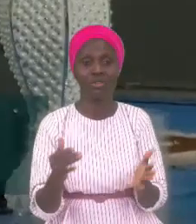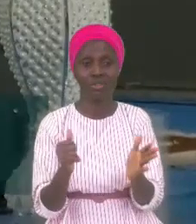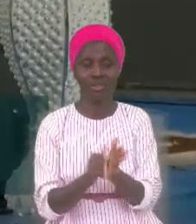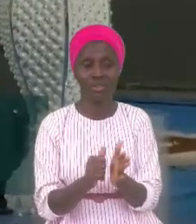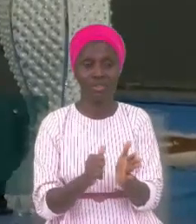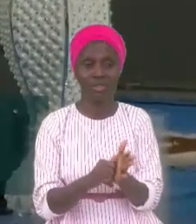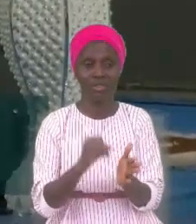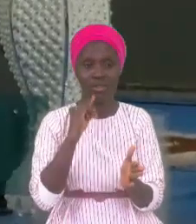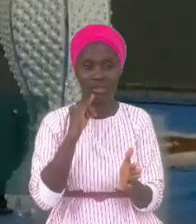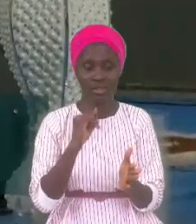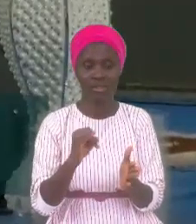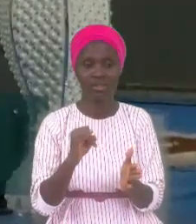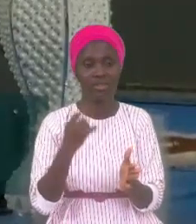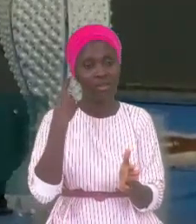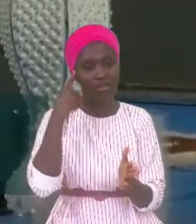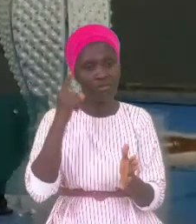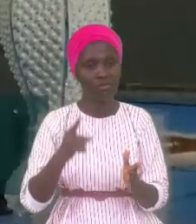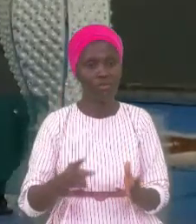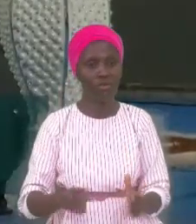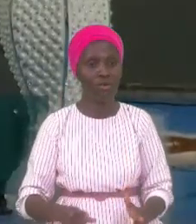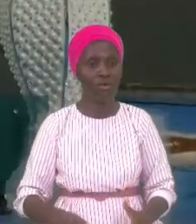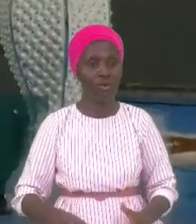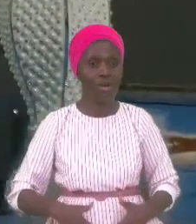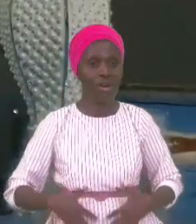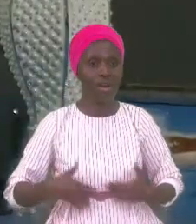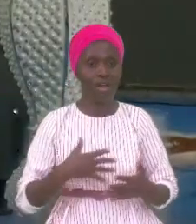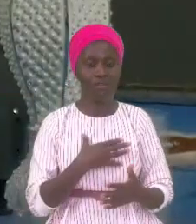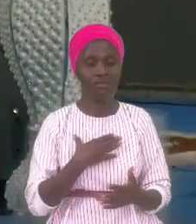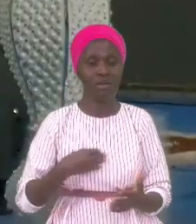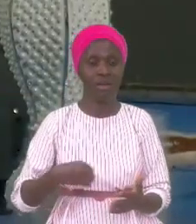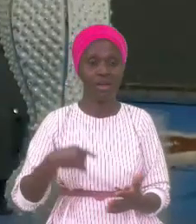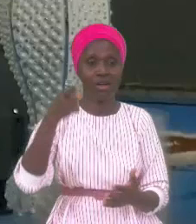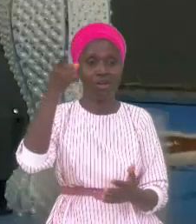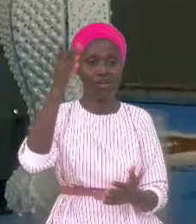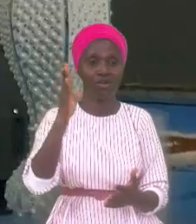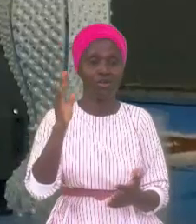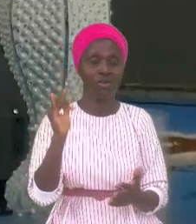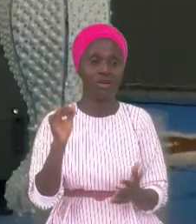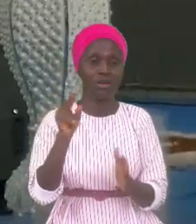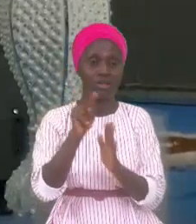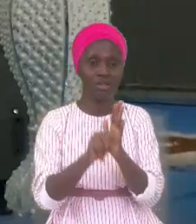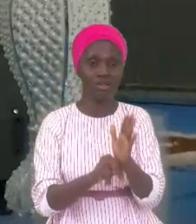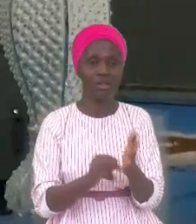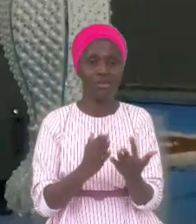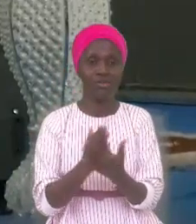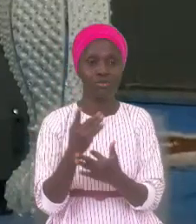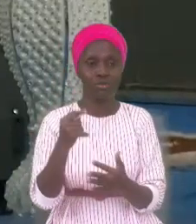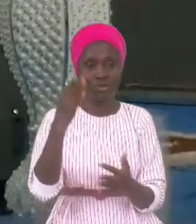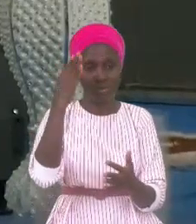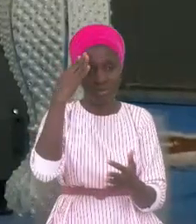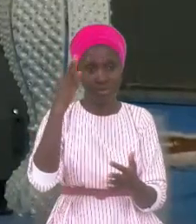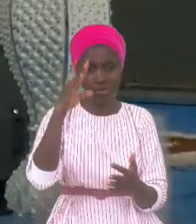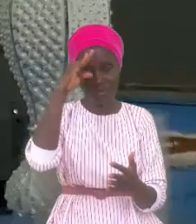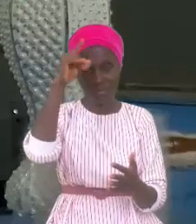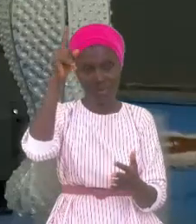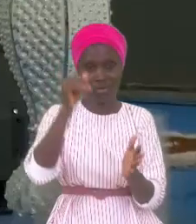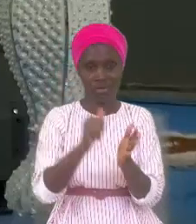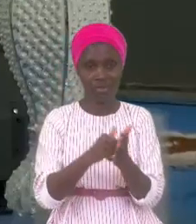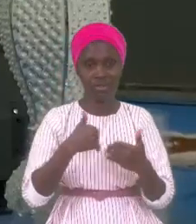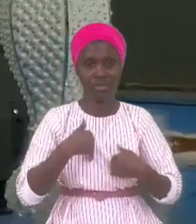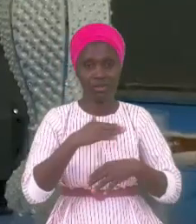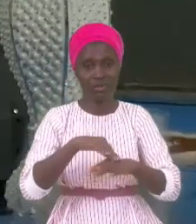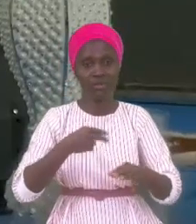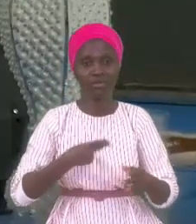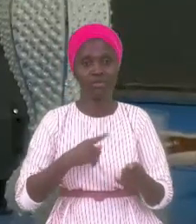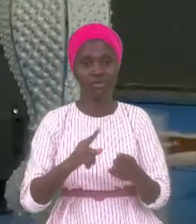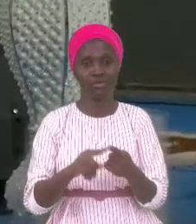life and godliness through the knowledge of him that has called us to glory and to virtue.